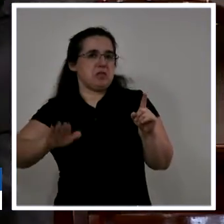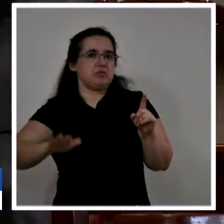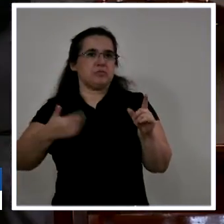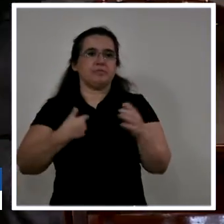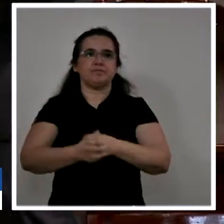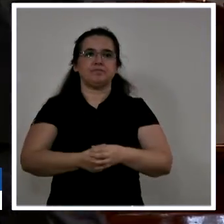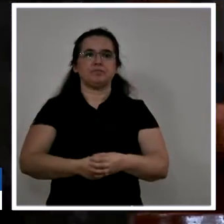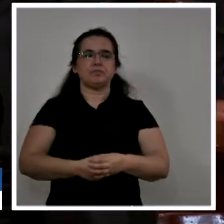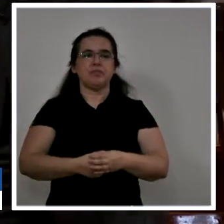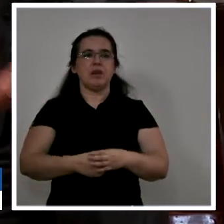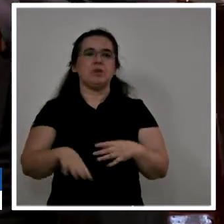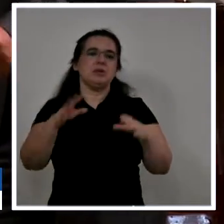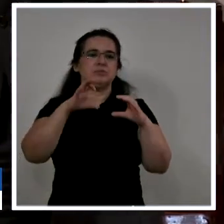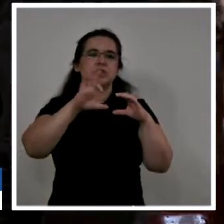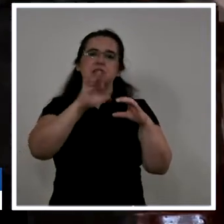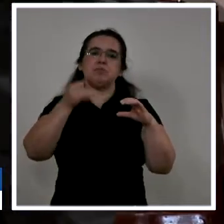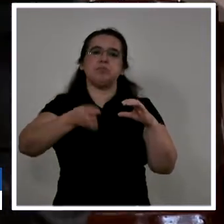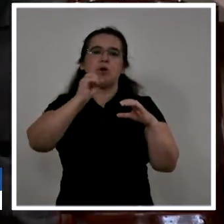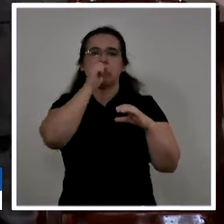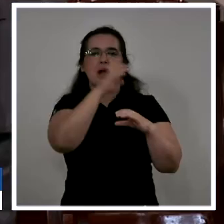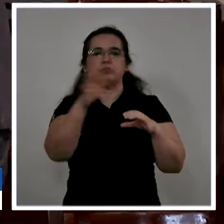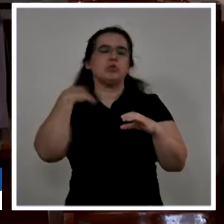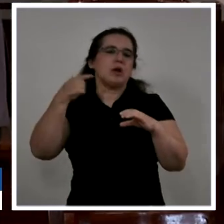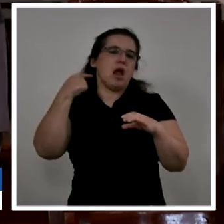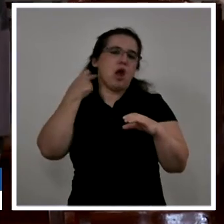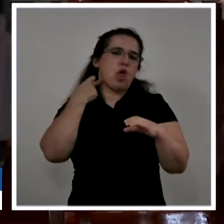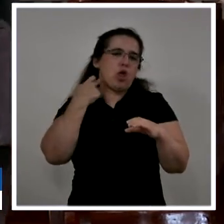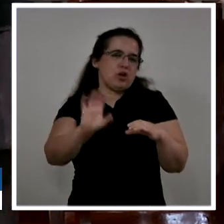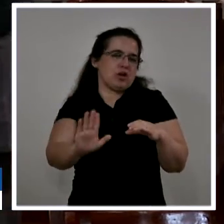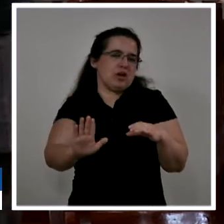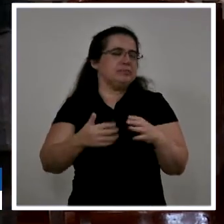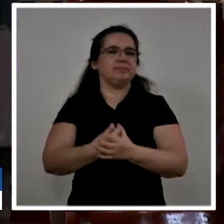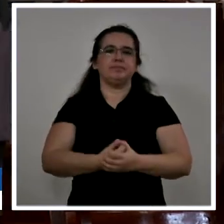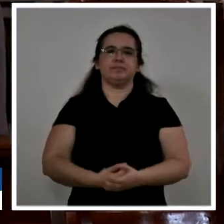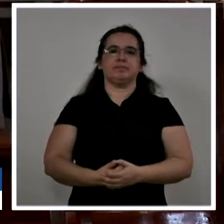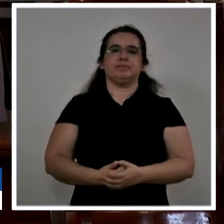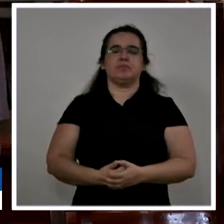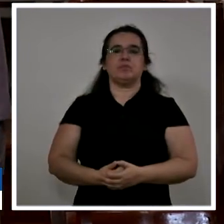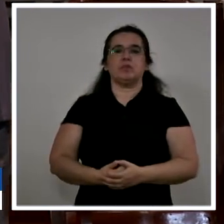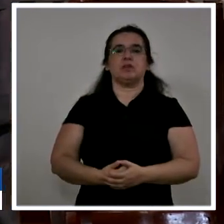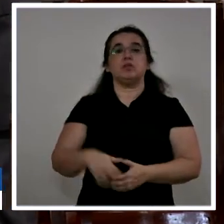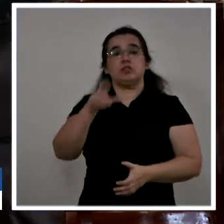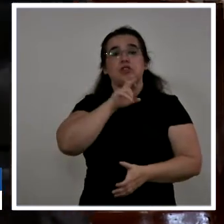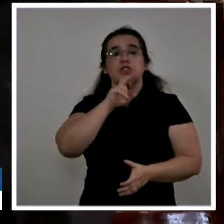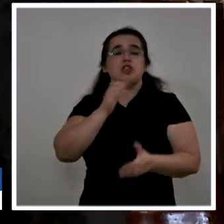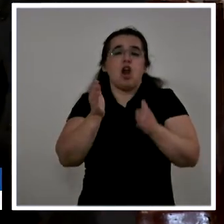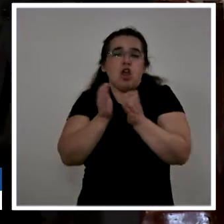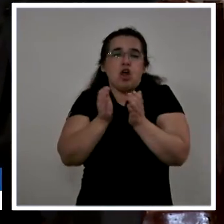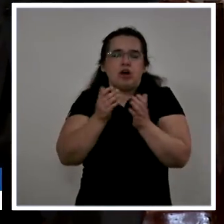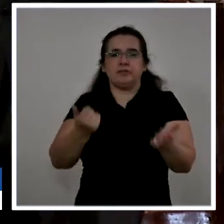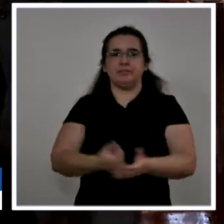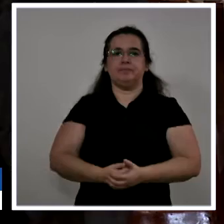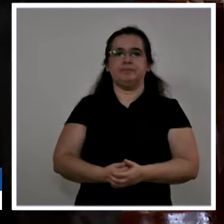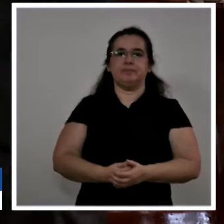hipocampo não seja pequeno. So now the question is, e a pergunta é, these baby mice, estes pequeninos ratinhos, is their hippocampus